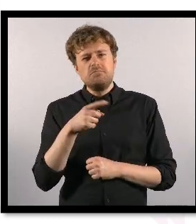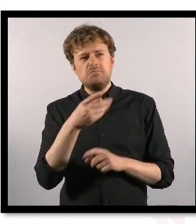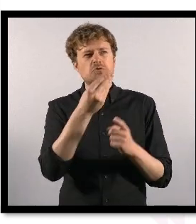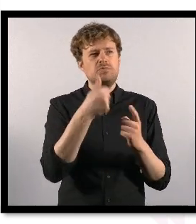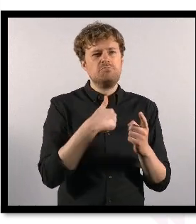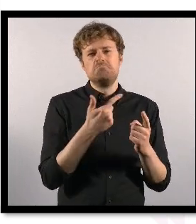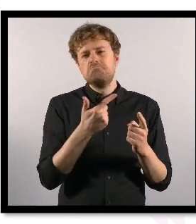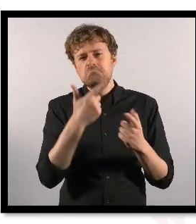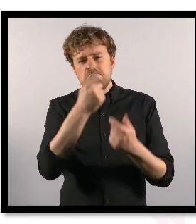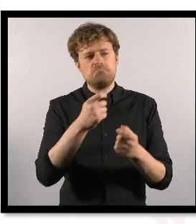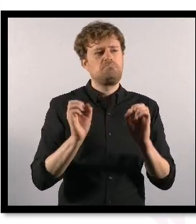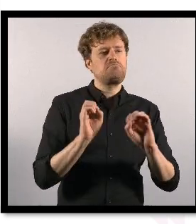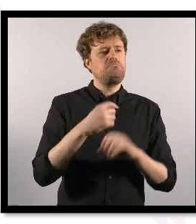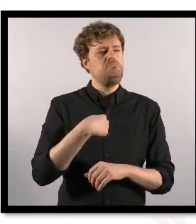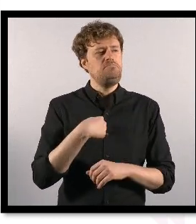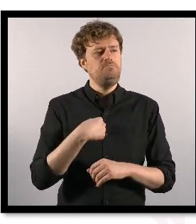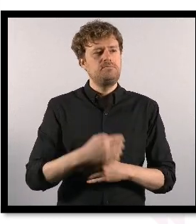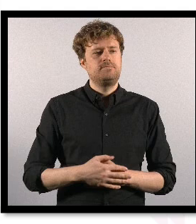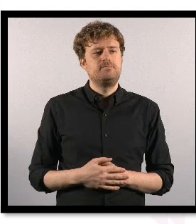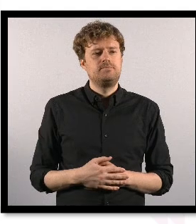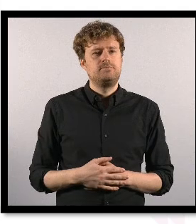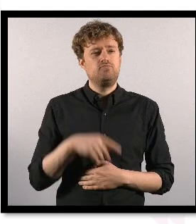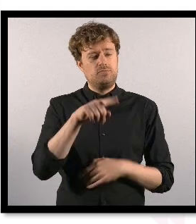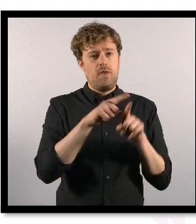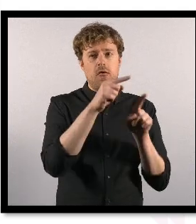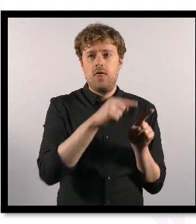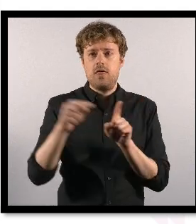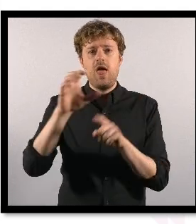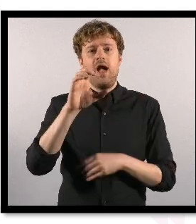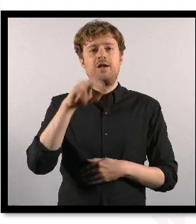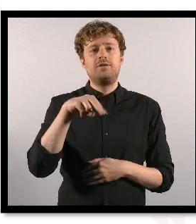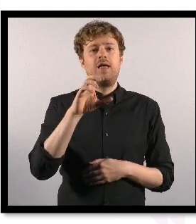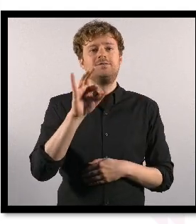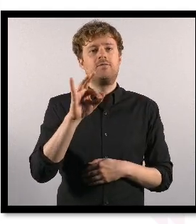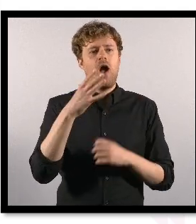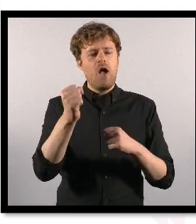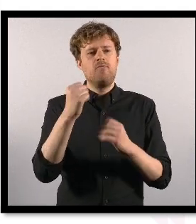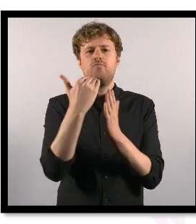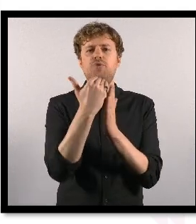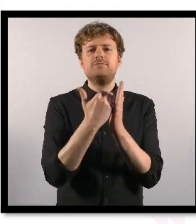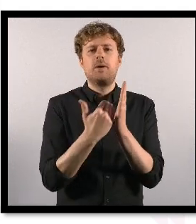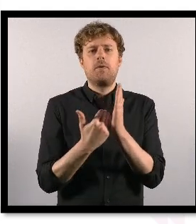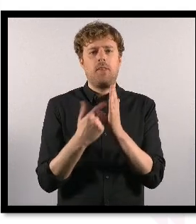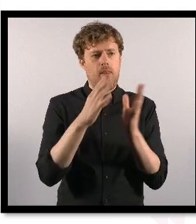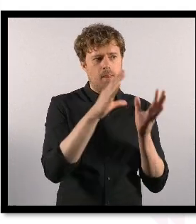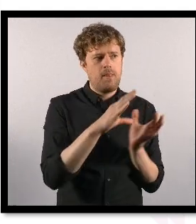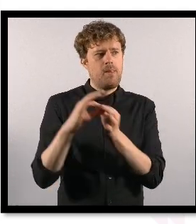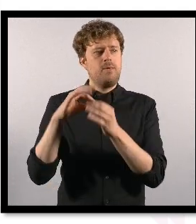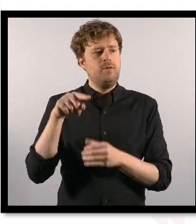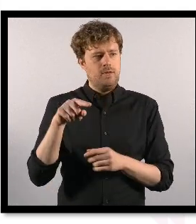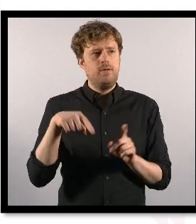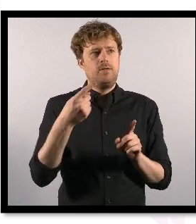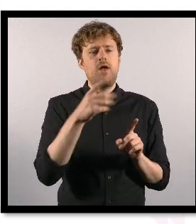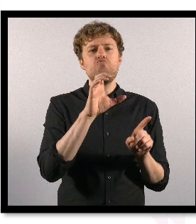the first talk was by Craig McLuckie. And what was interesting at that was he was really kind of giving the backstory about why they were